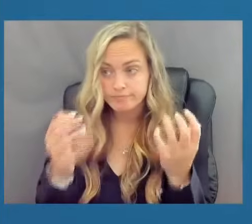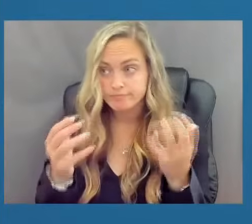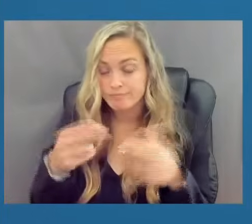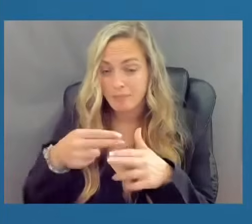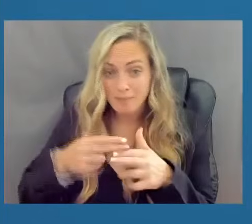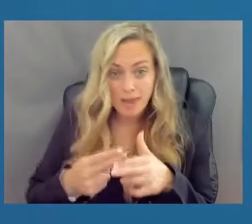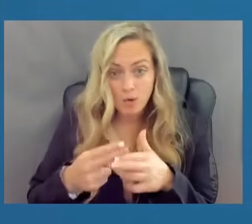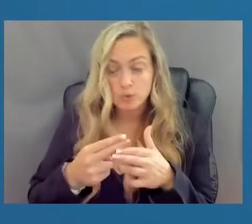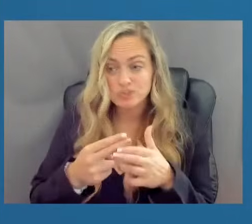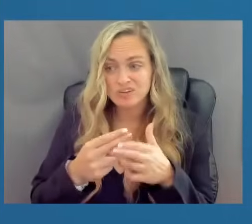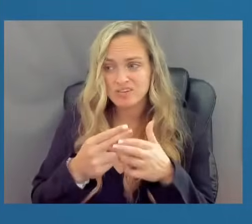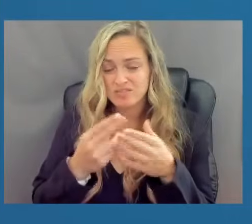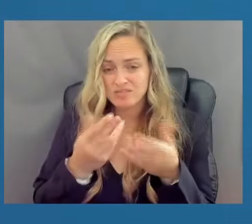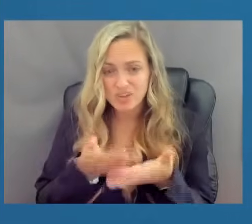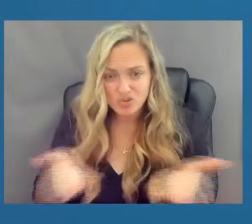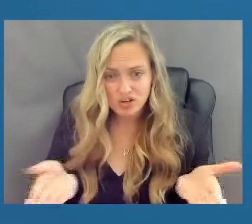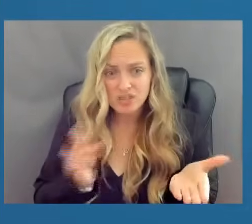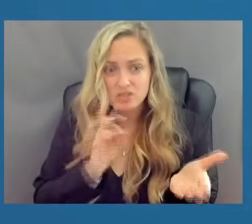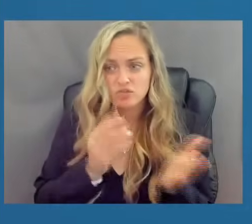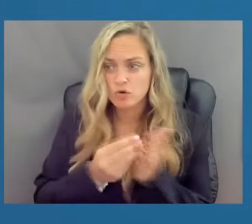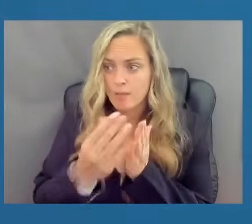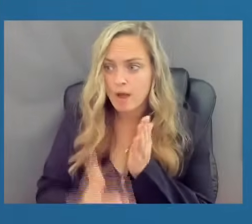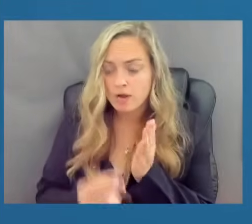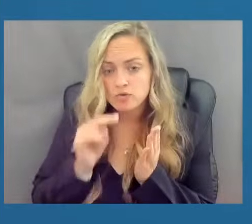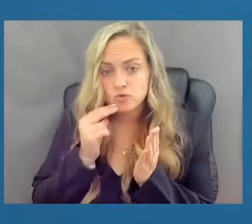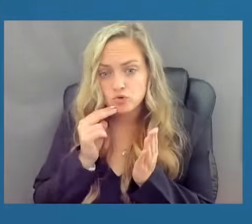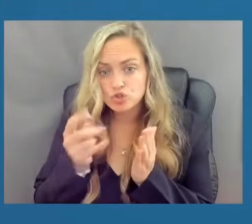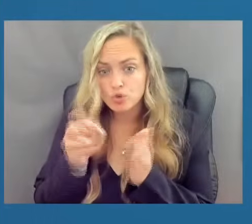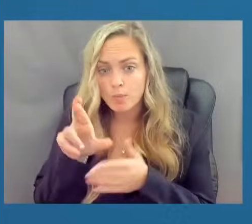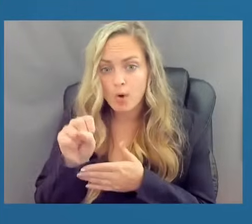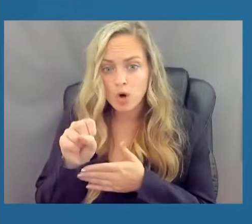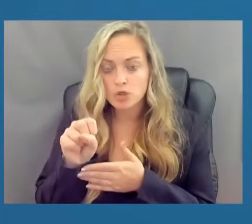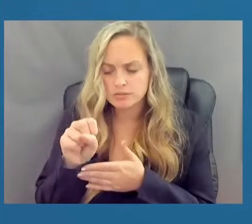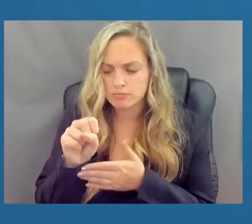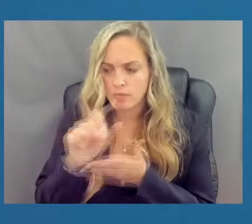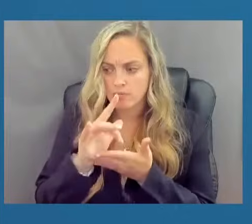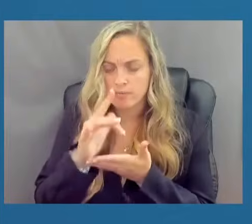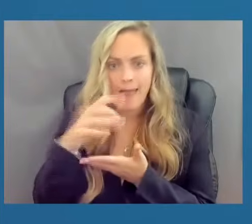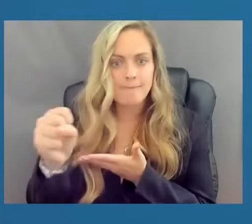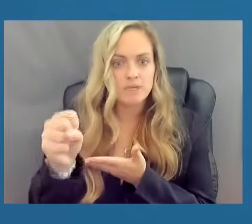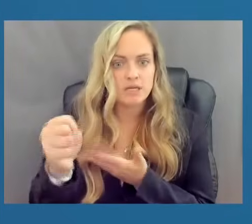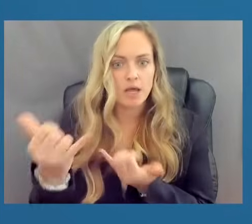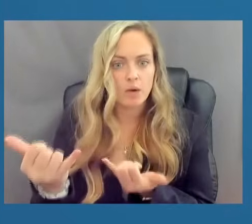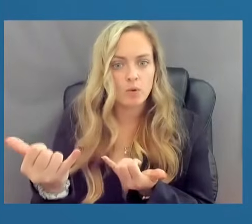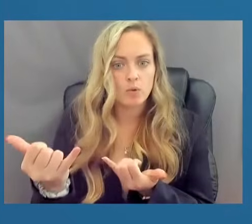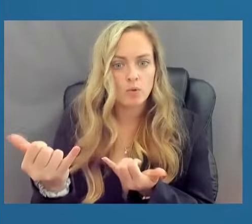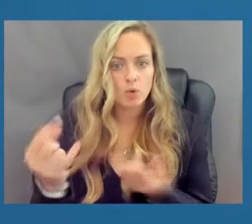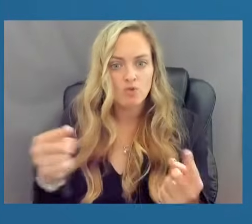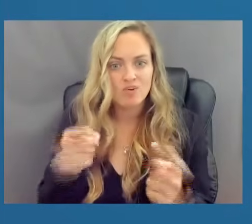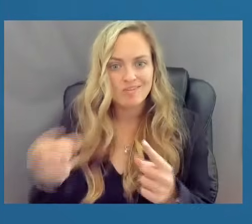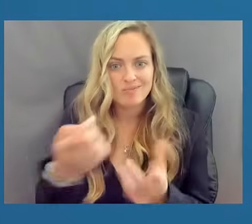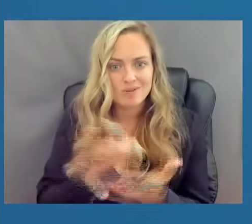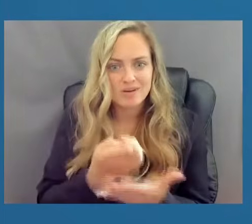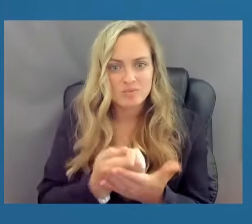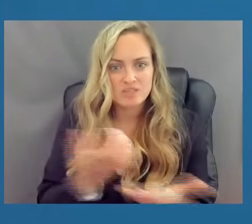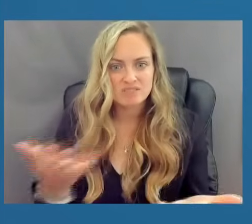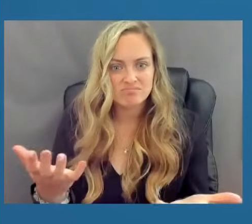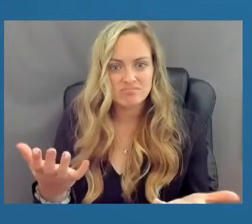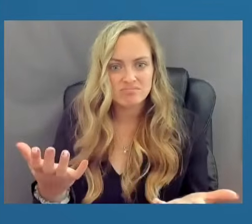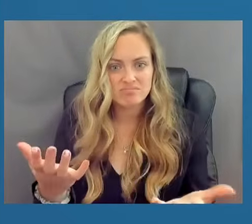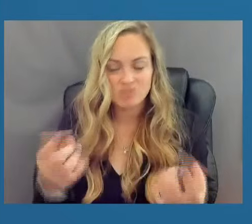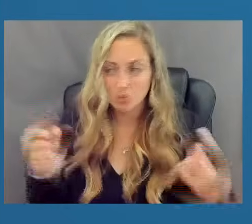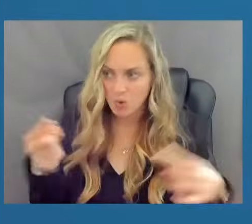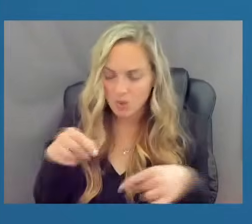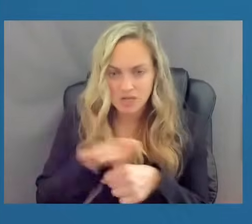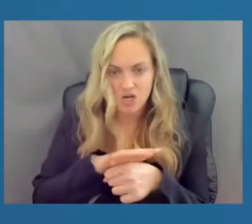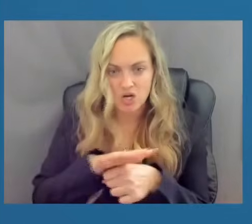ingredients for their bars, their nutrition bars, and it is almost empty. So you've harmed them economically, you've harmed the region,